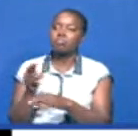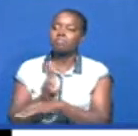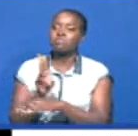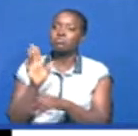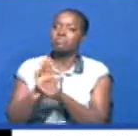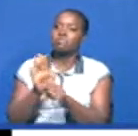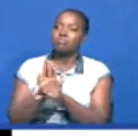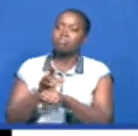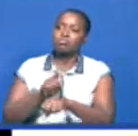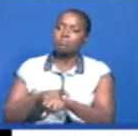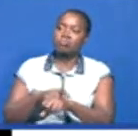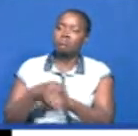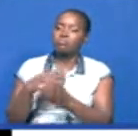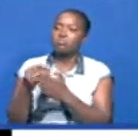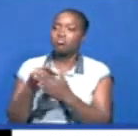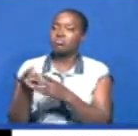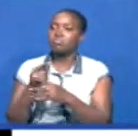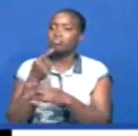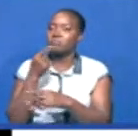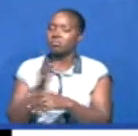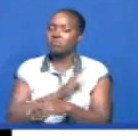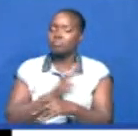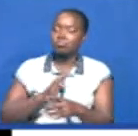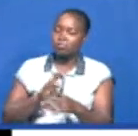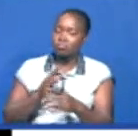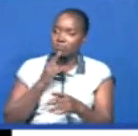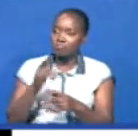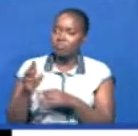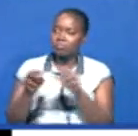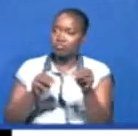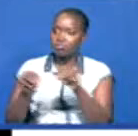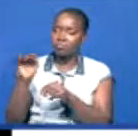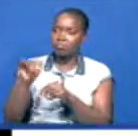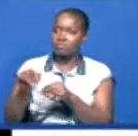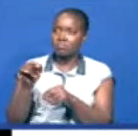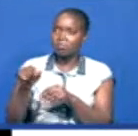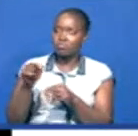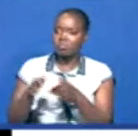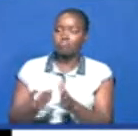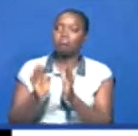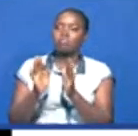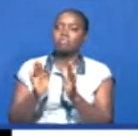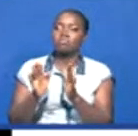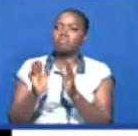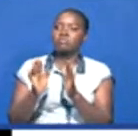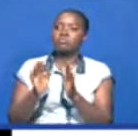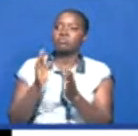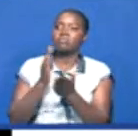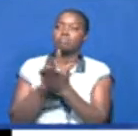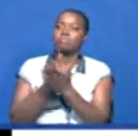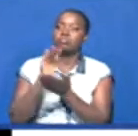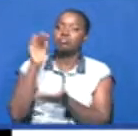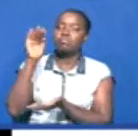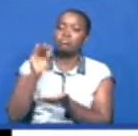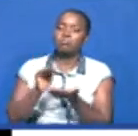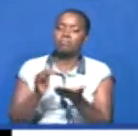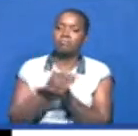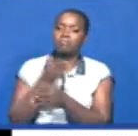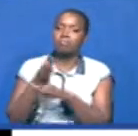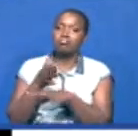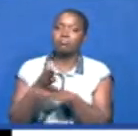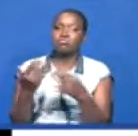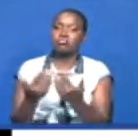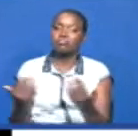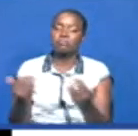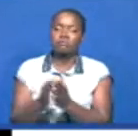are convinced, the board is persuaded with management, that this is the way that we are really going to reduce counterfeit. Mm-hmm.